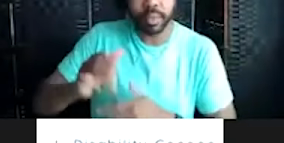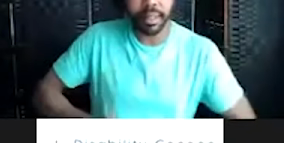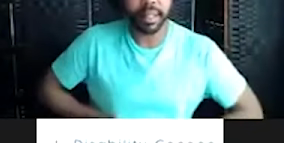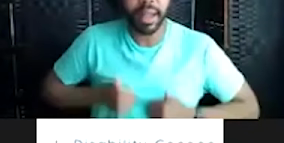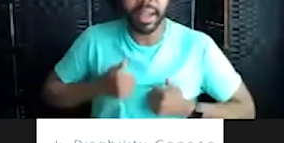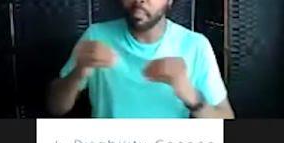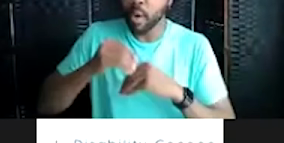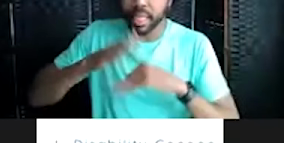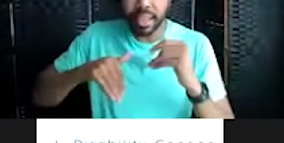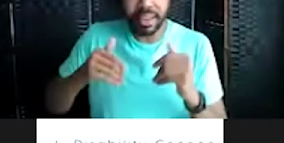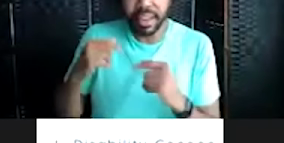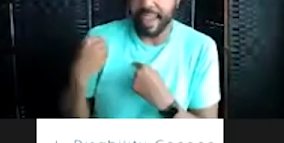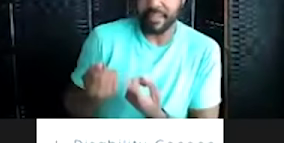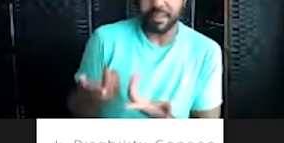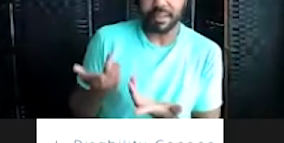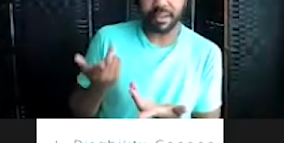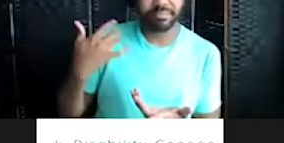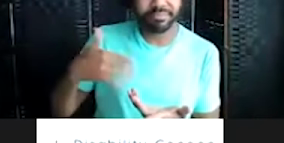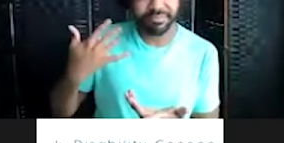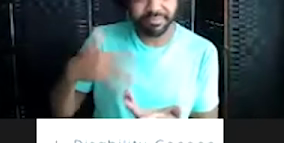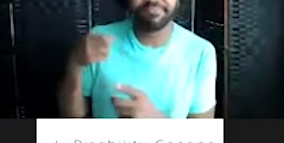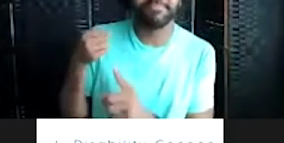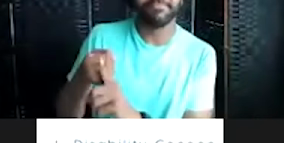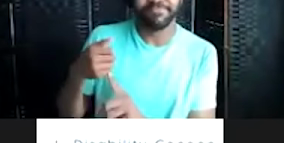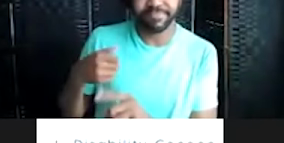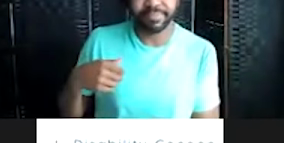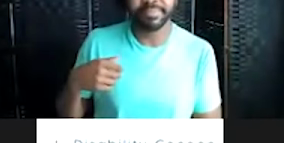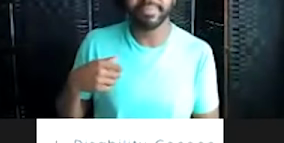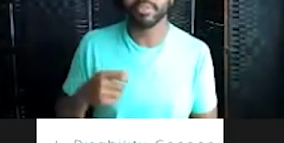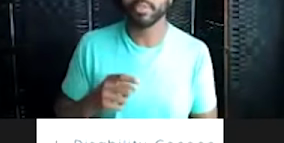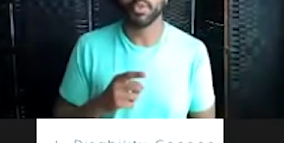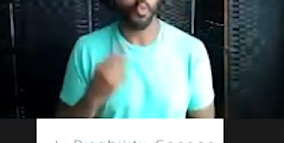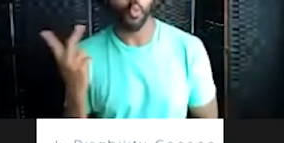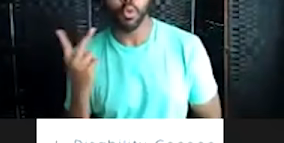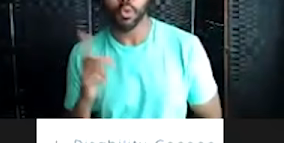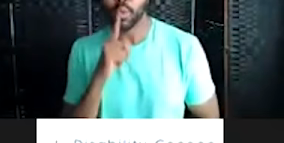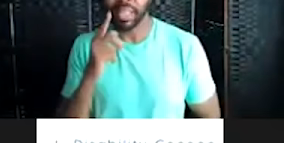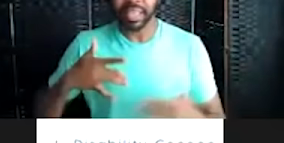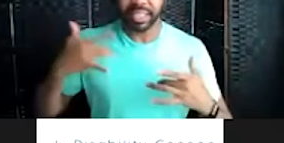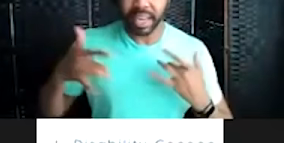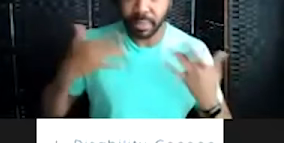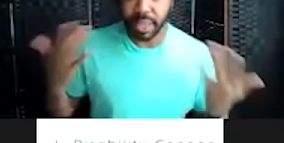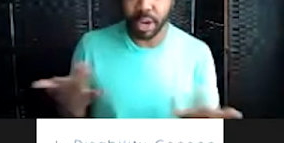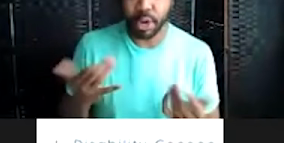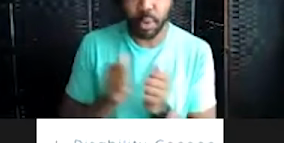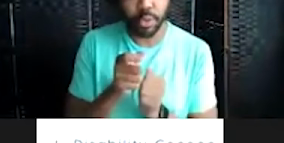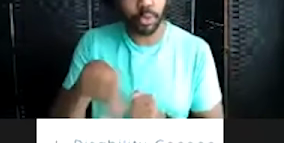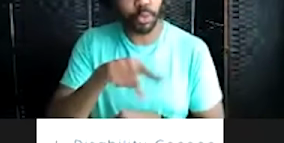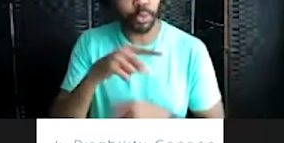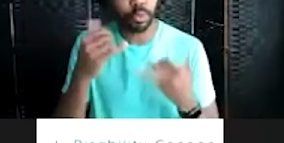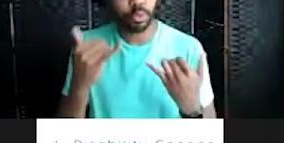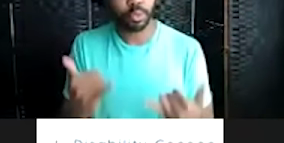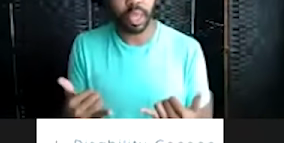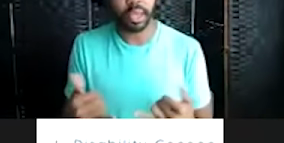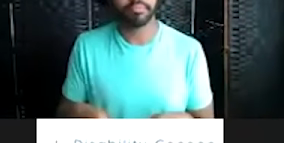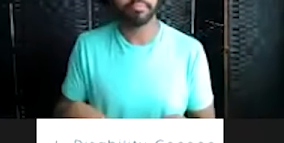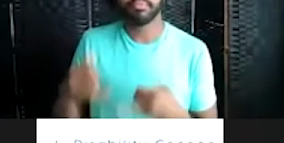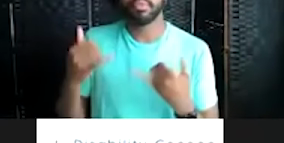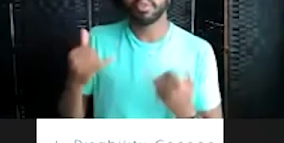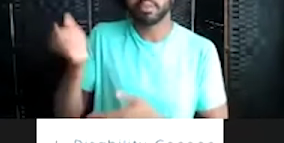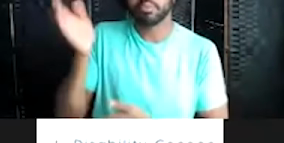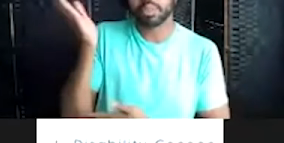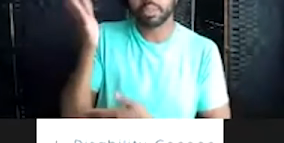in our communities more than ever. So we're very excited to be with you here today. Today's presentation, Create Your Own Smart